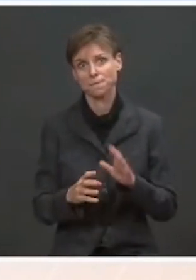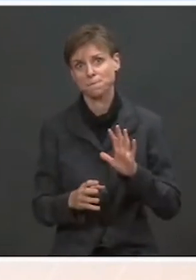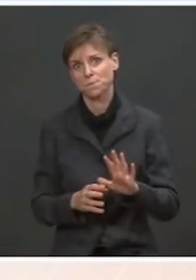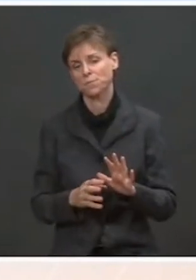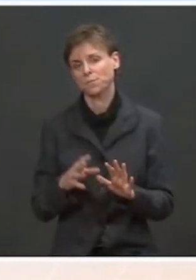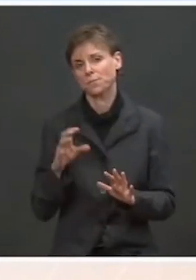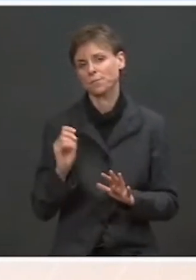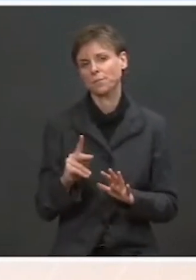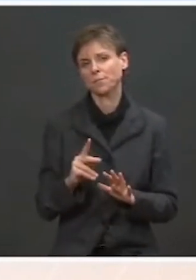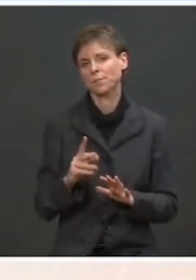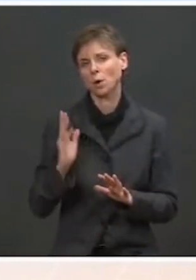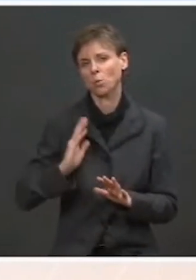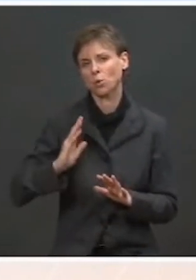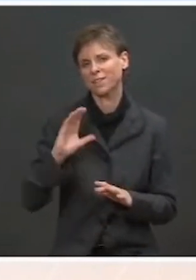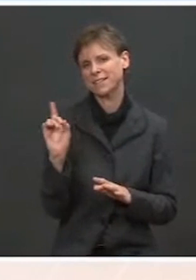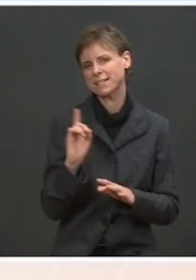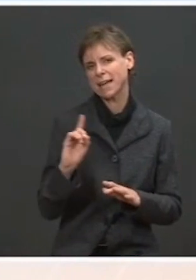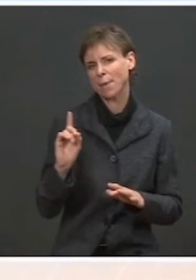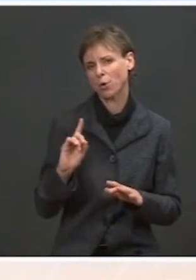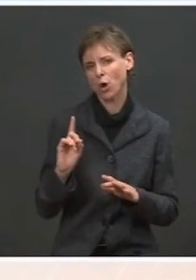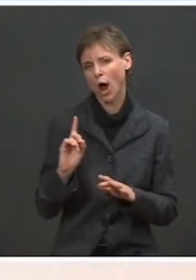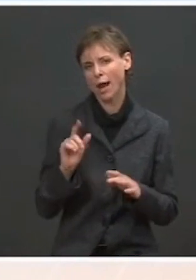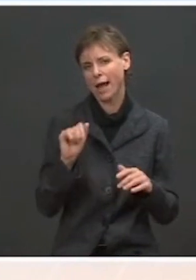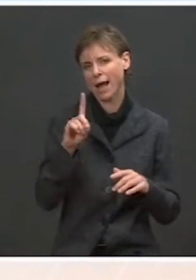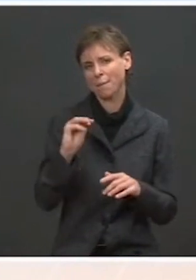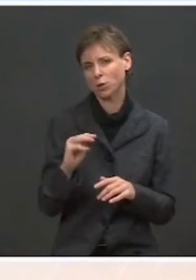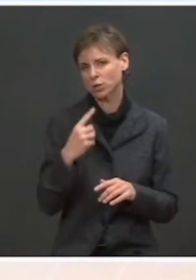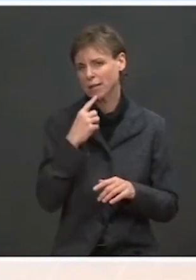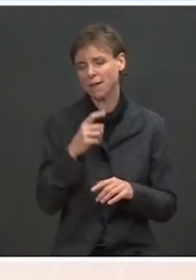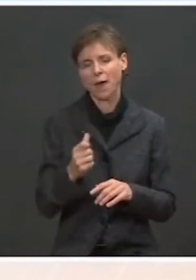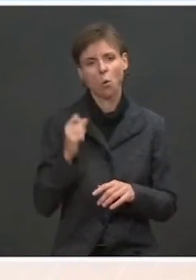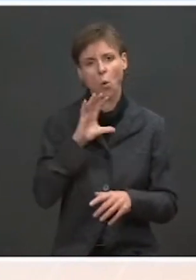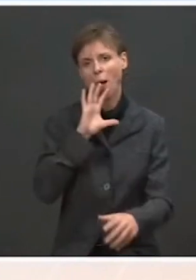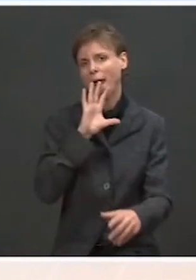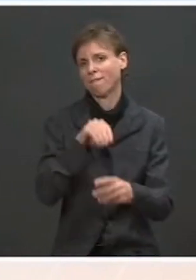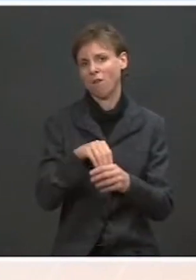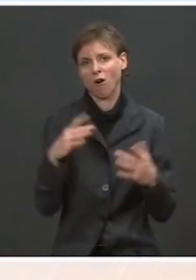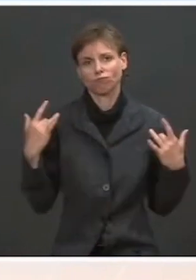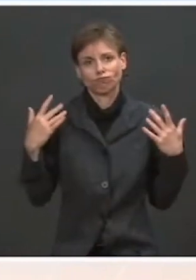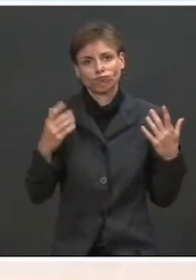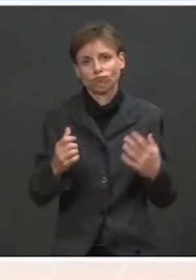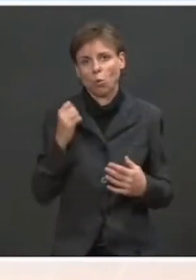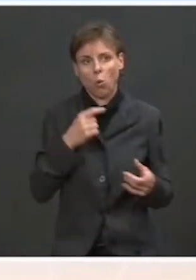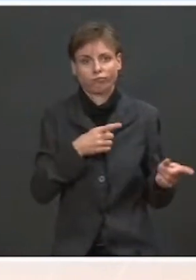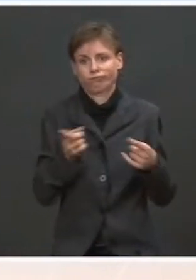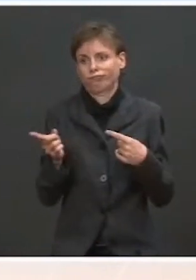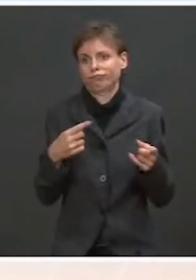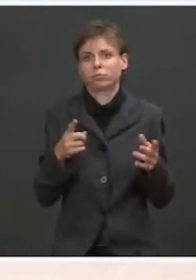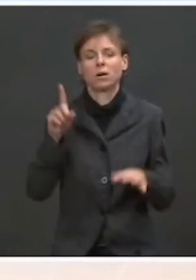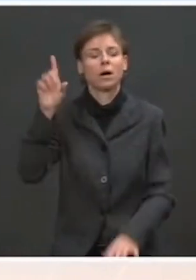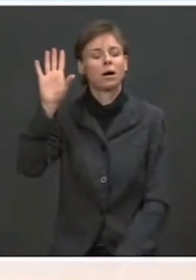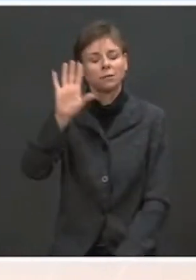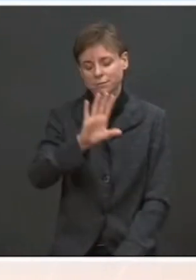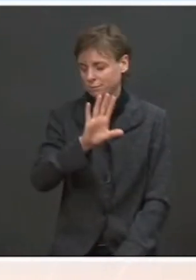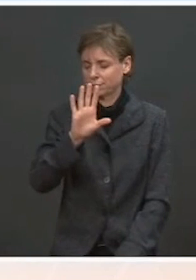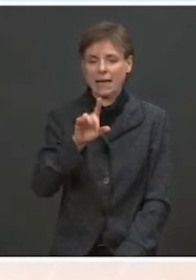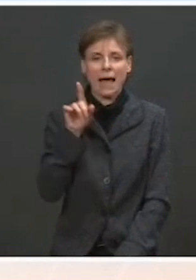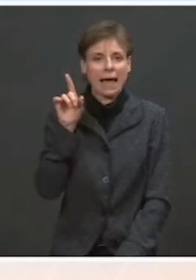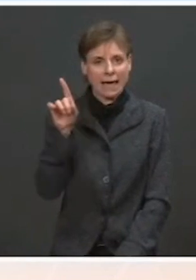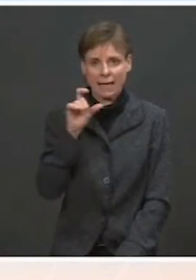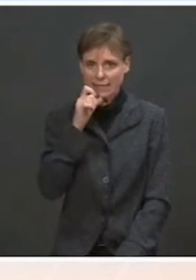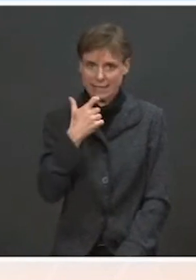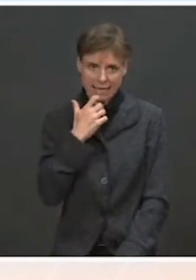previous Democratic administrations, they've said, we're not going to weigh in, not going to put our finger on anything that has to do with the Justice Department or their decision He was not saying this is going to happen.